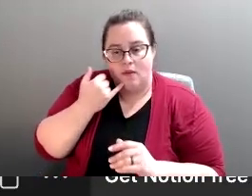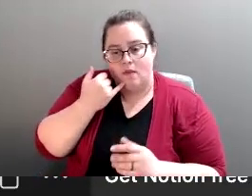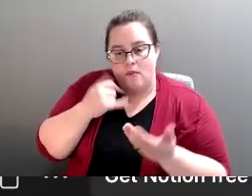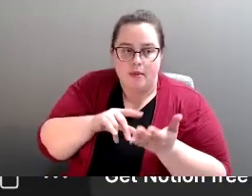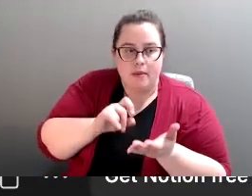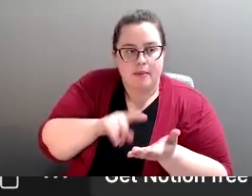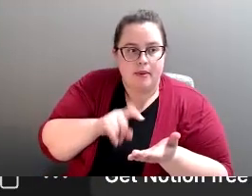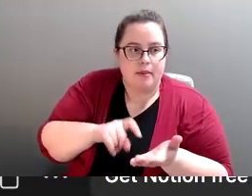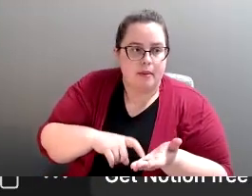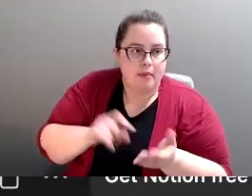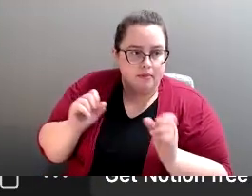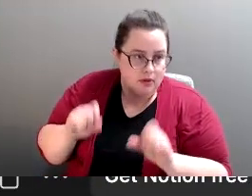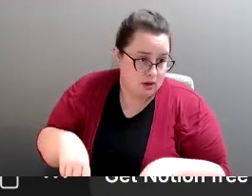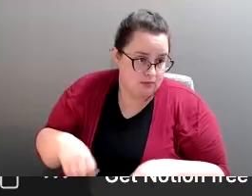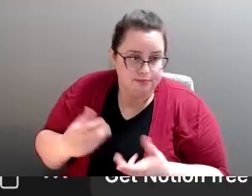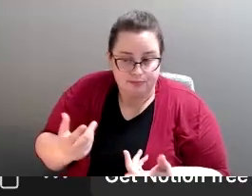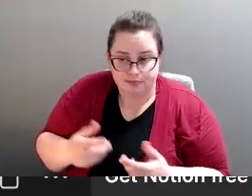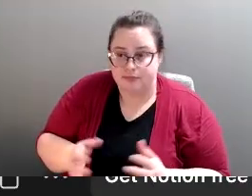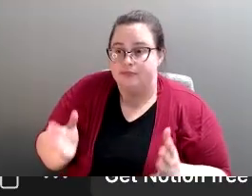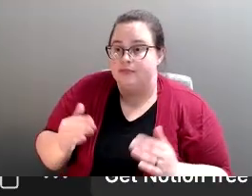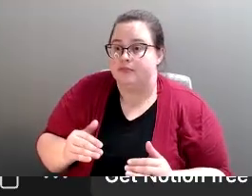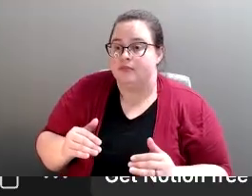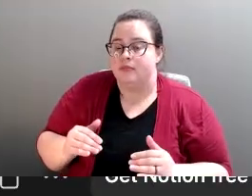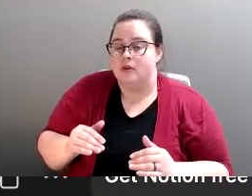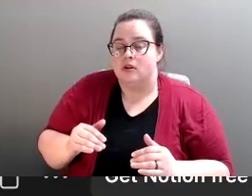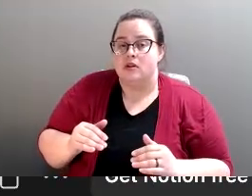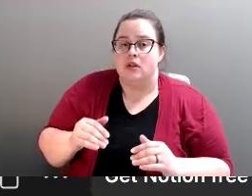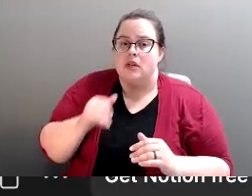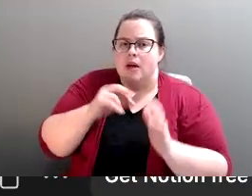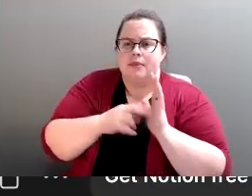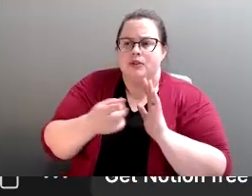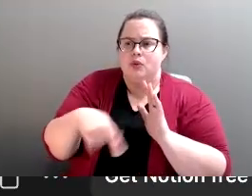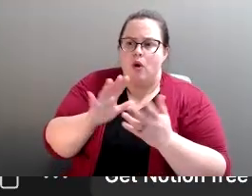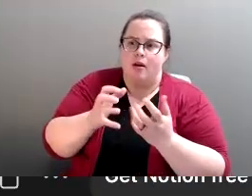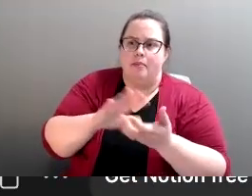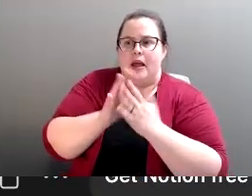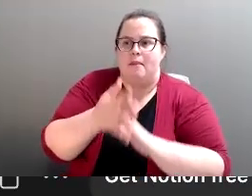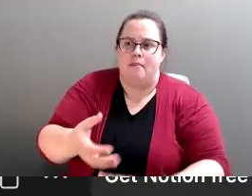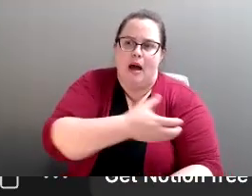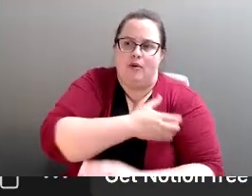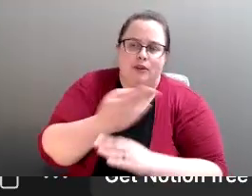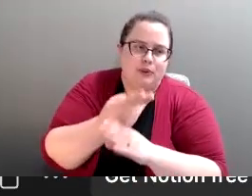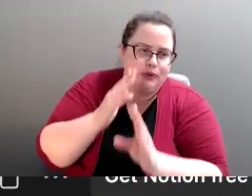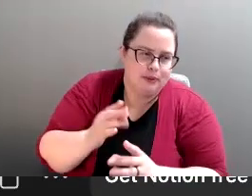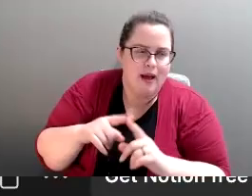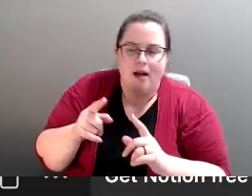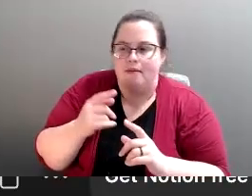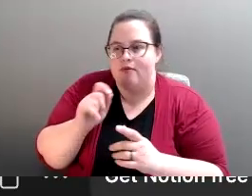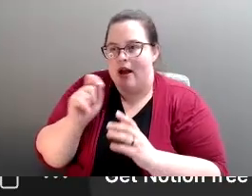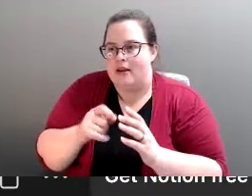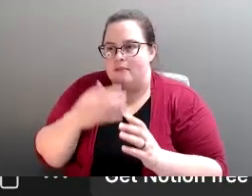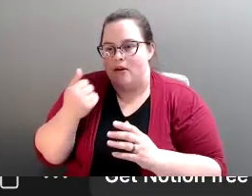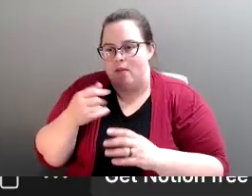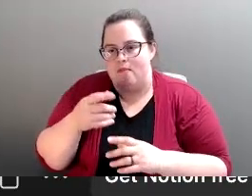doing, and here's to get, and, I'm not saying you all want to be power users, but writing better prompt. And that's where I was